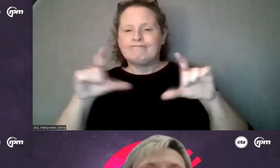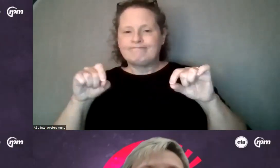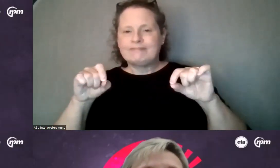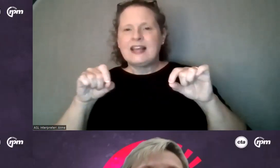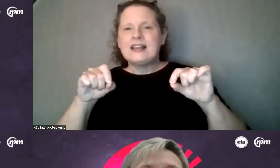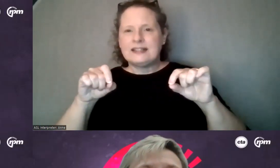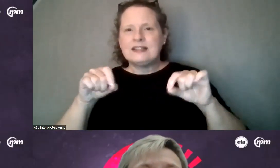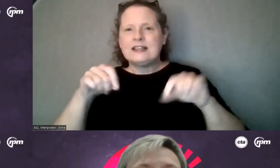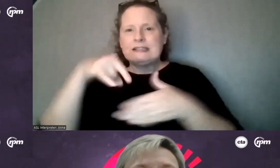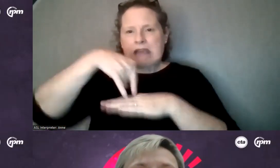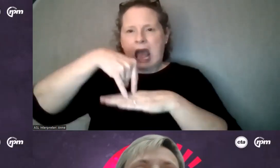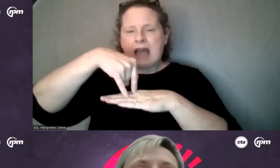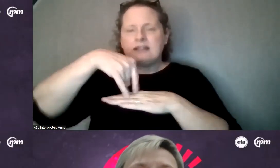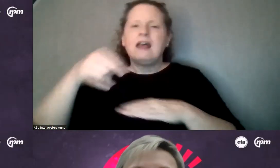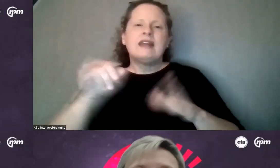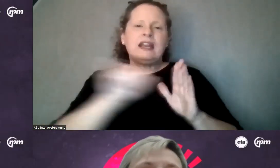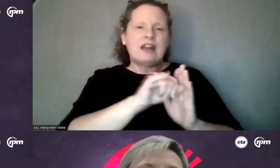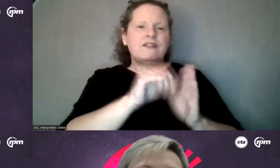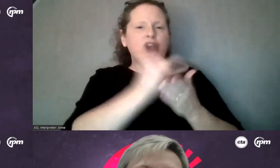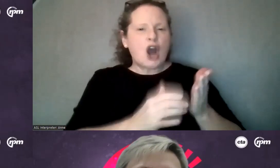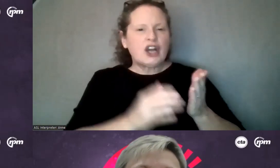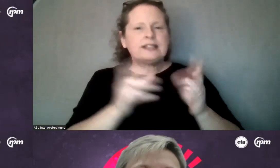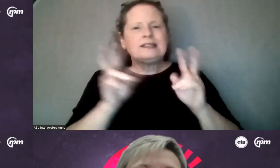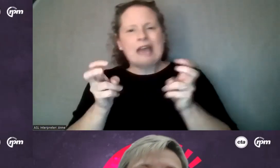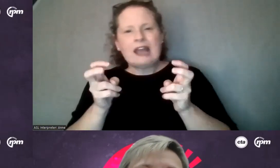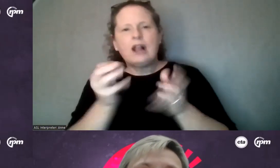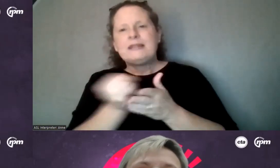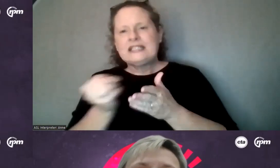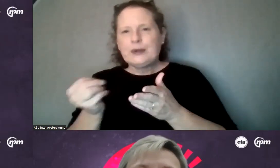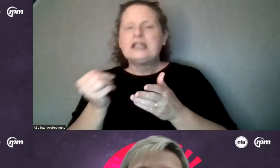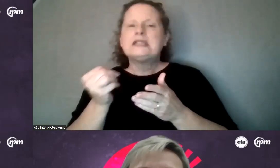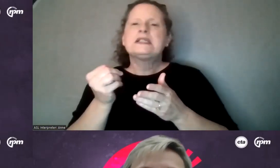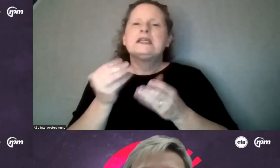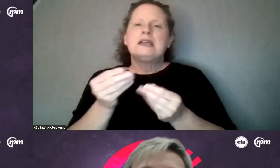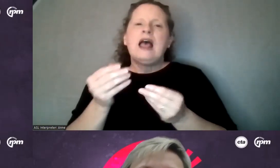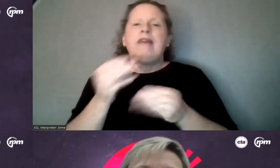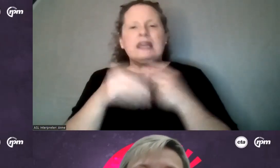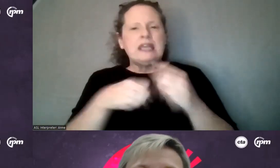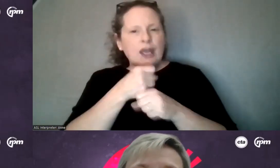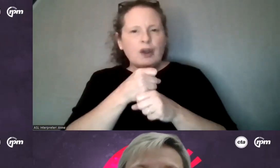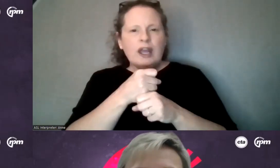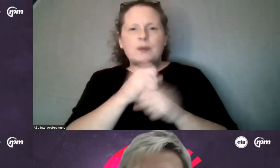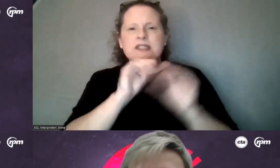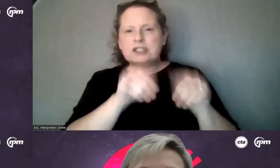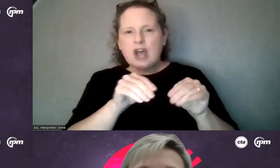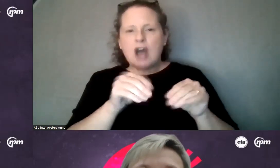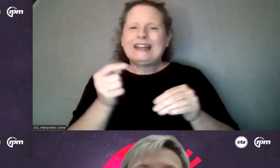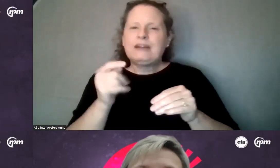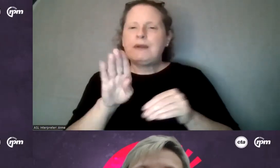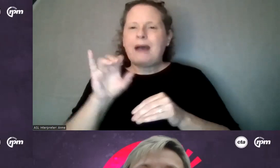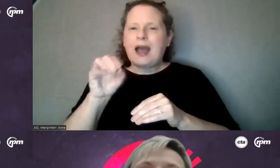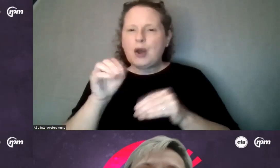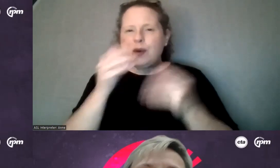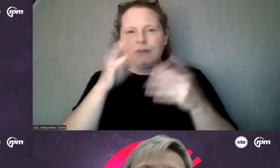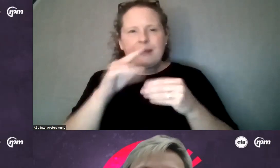identifies the artist, the title, the materials, the year it was installed, a little bit of biographical information about the artist, and